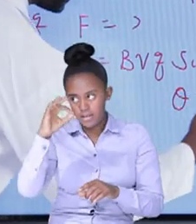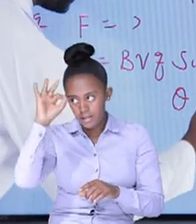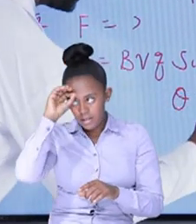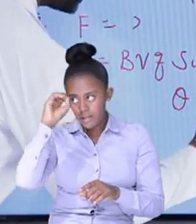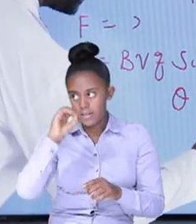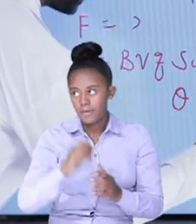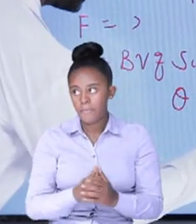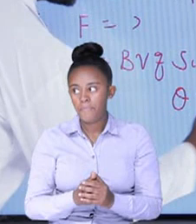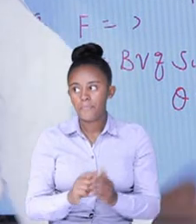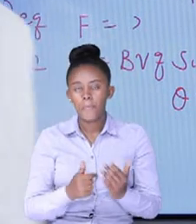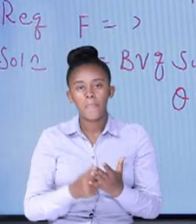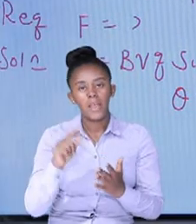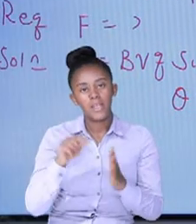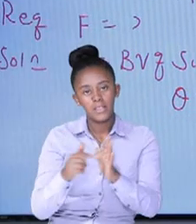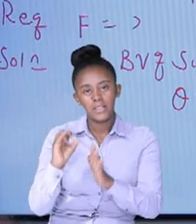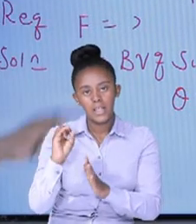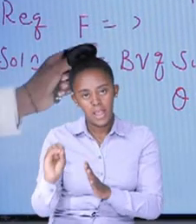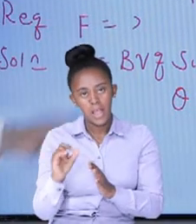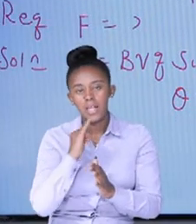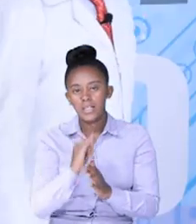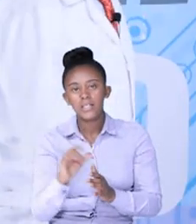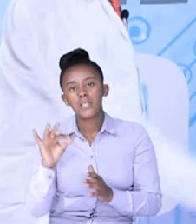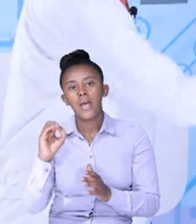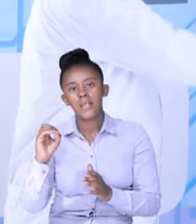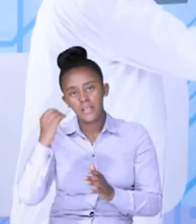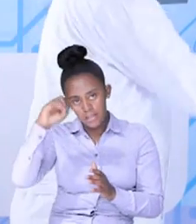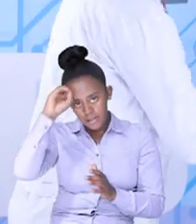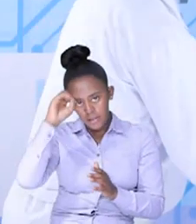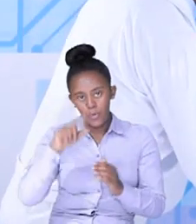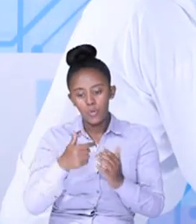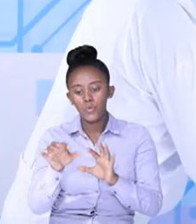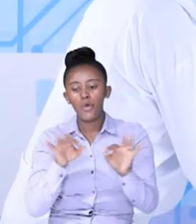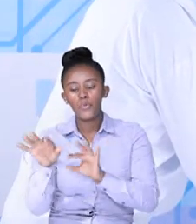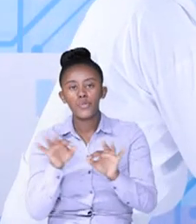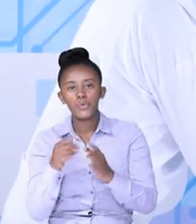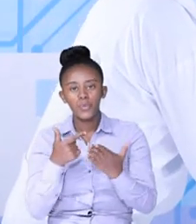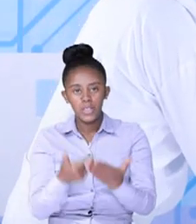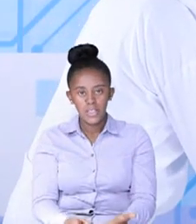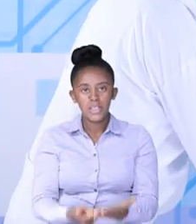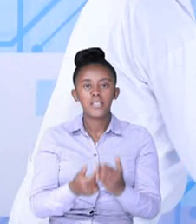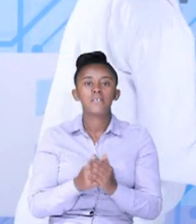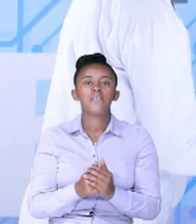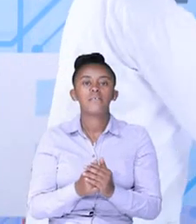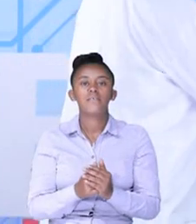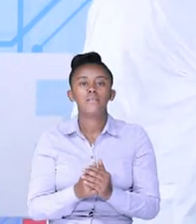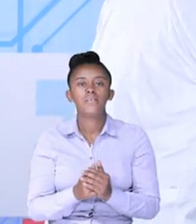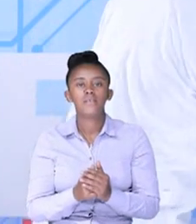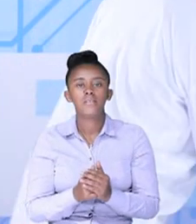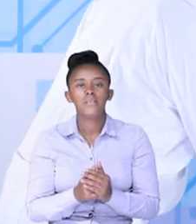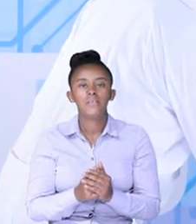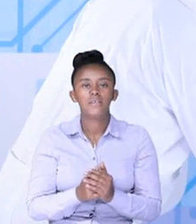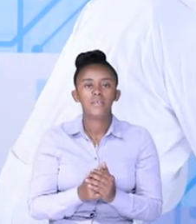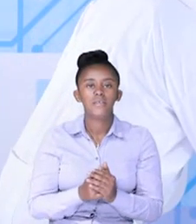Theta is 90 degrees. So when we substitute all these variables, F can be given as what? B